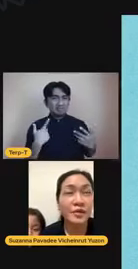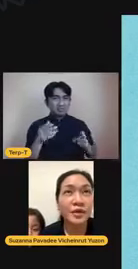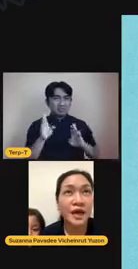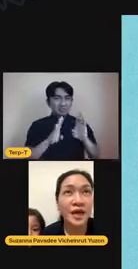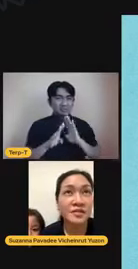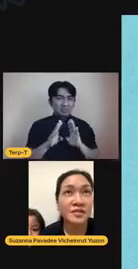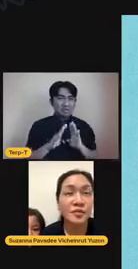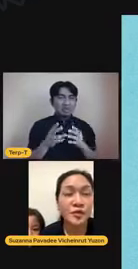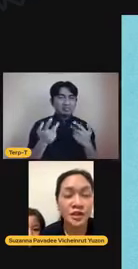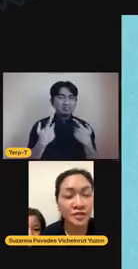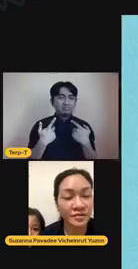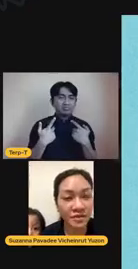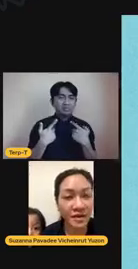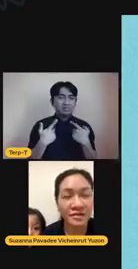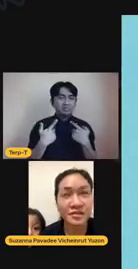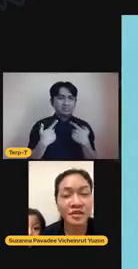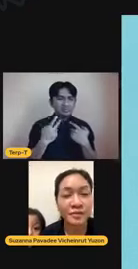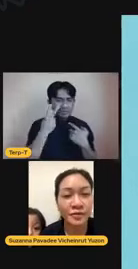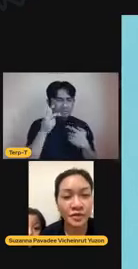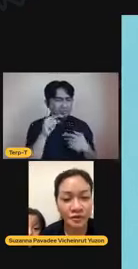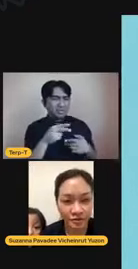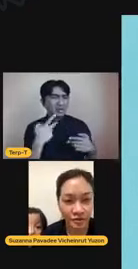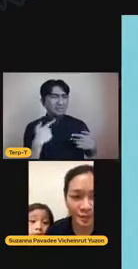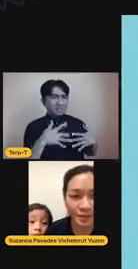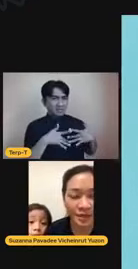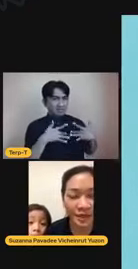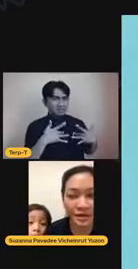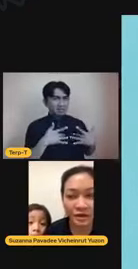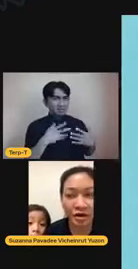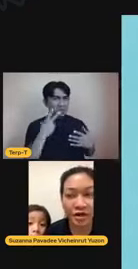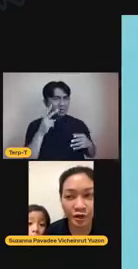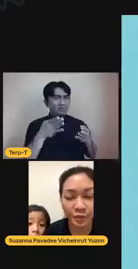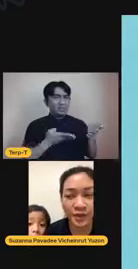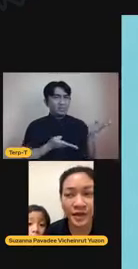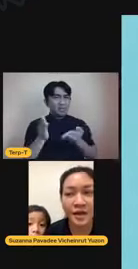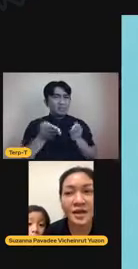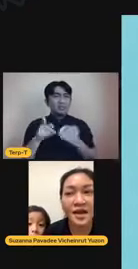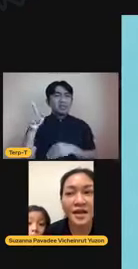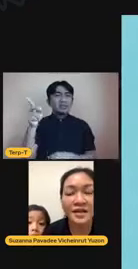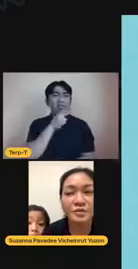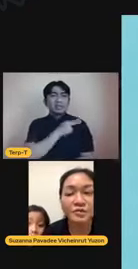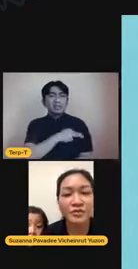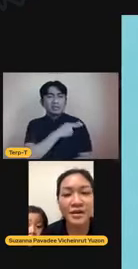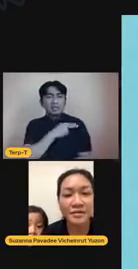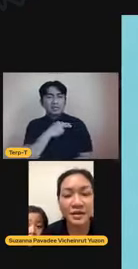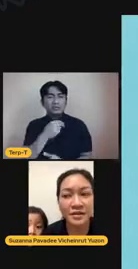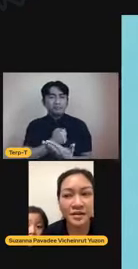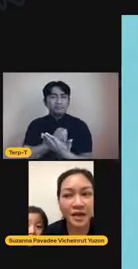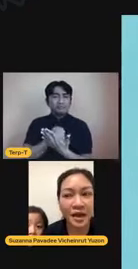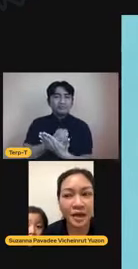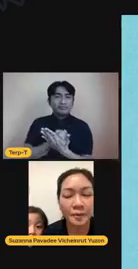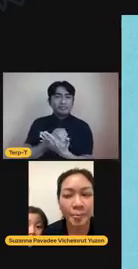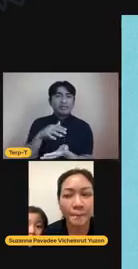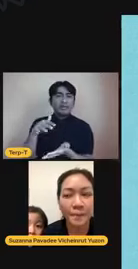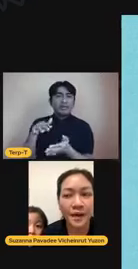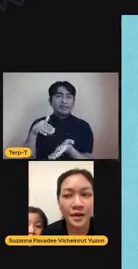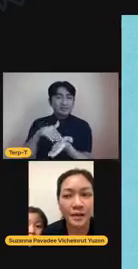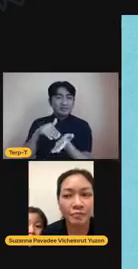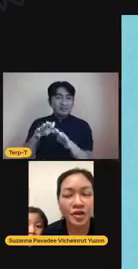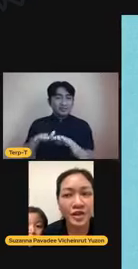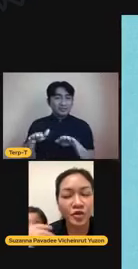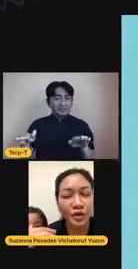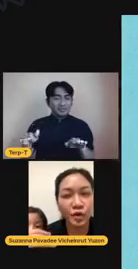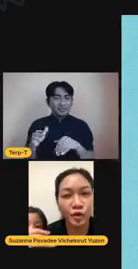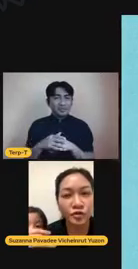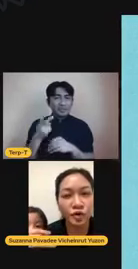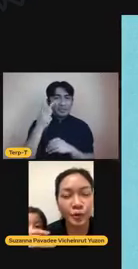after that we had suspicions of the Down syndrome, and we took her to the pedia, the cardiopedia, and that's when we found out that they had,